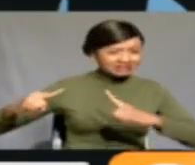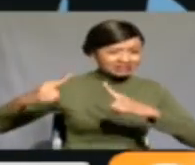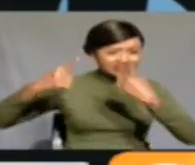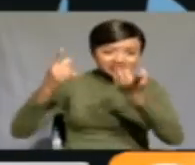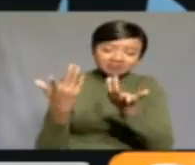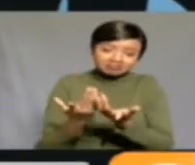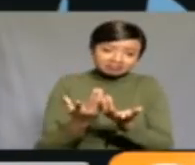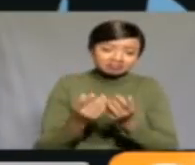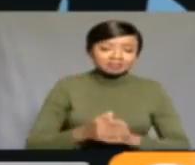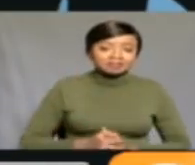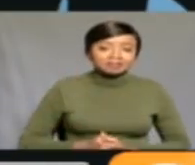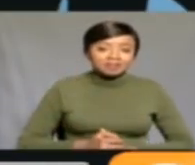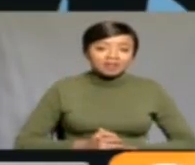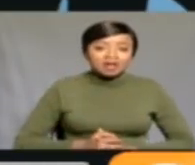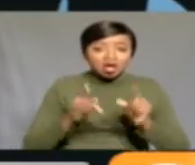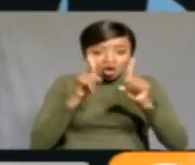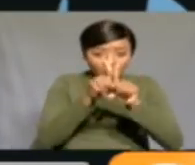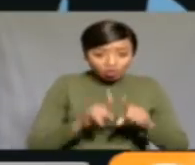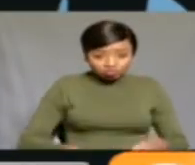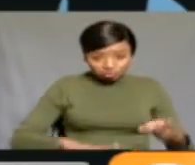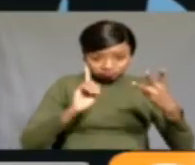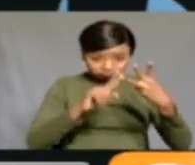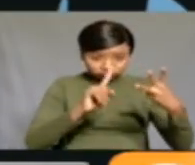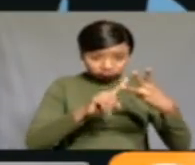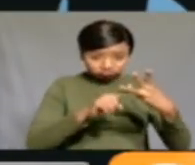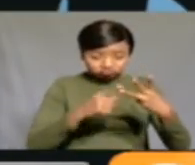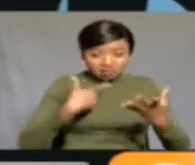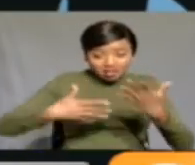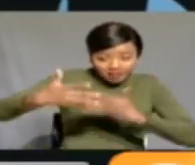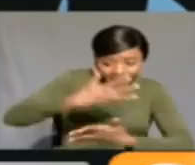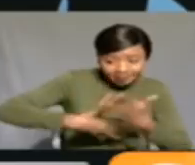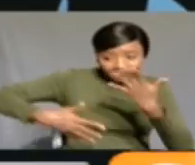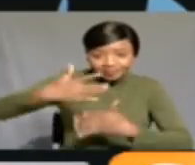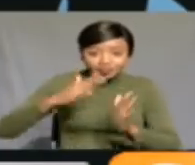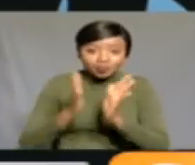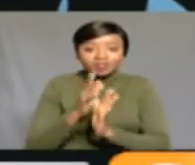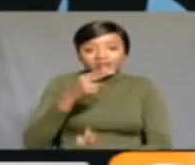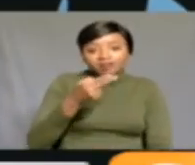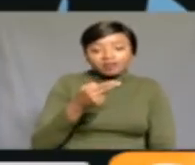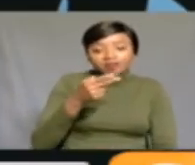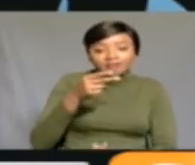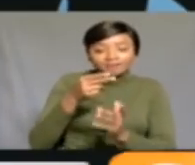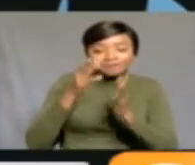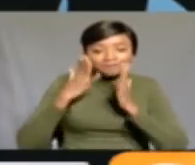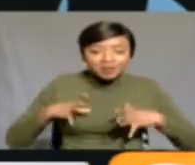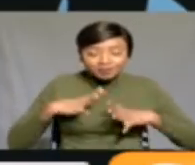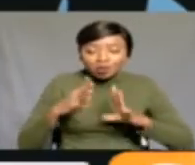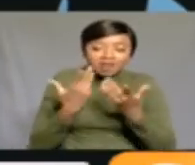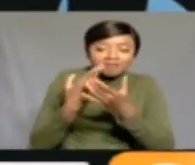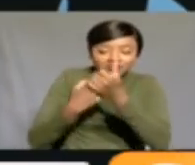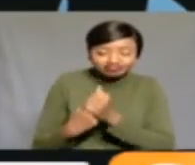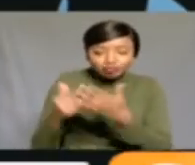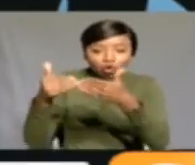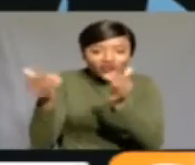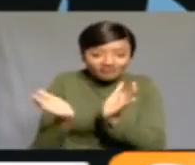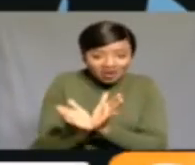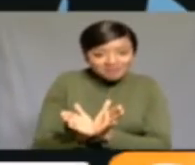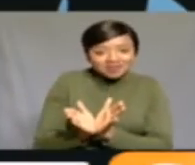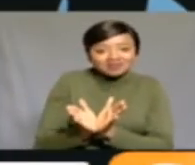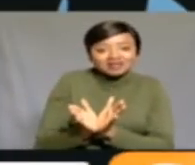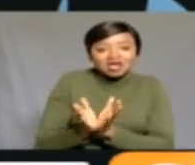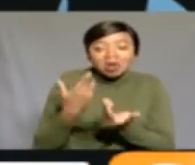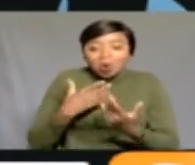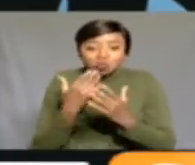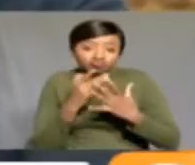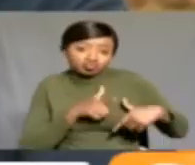debts. Another cause could be human relations that affects mostly couples, families, and which is attributed to domestic violence,